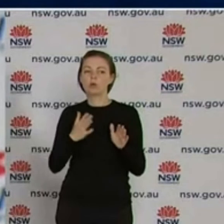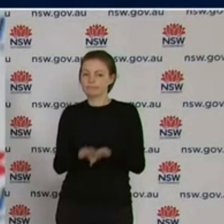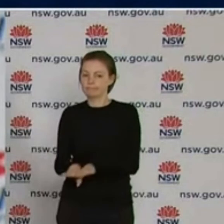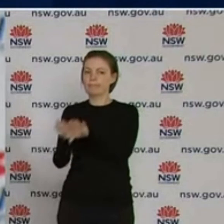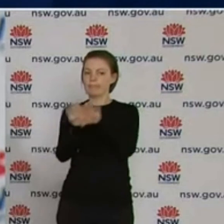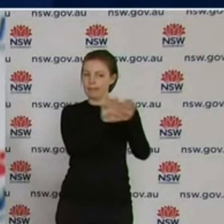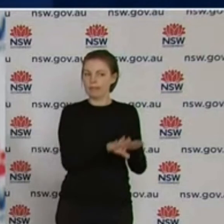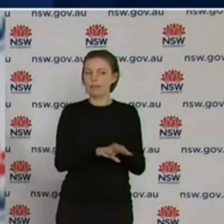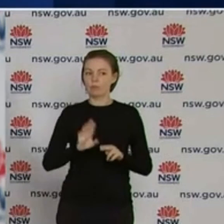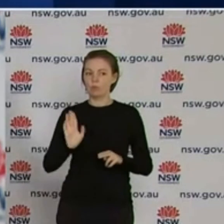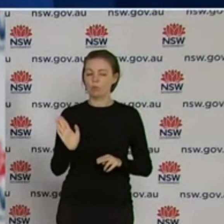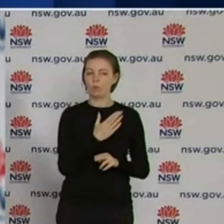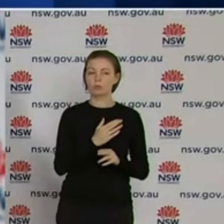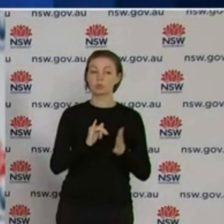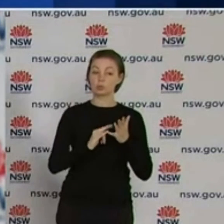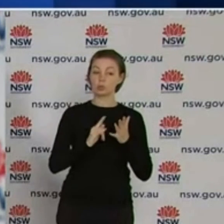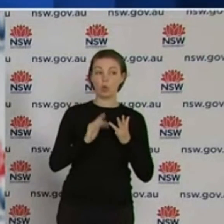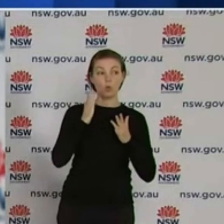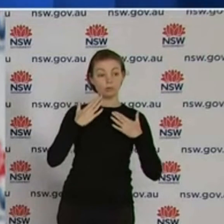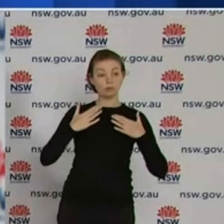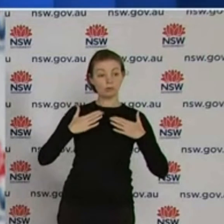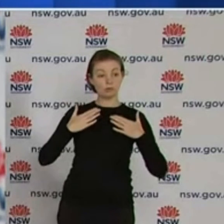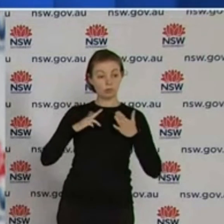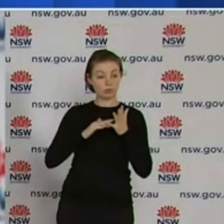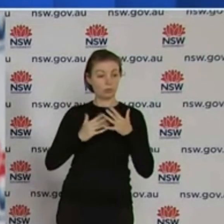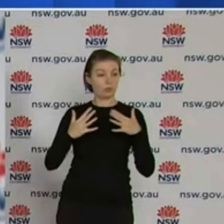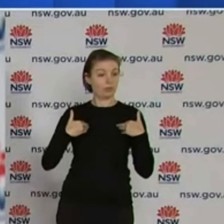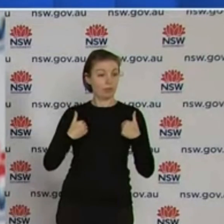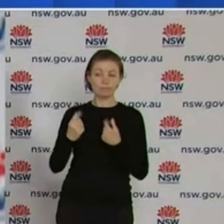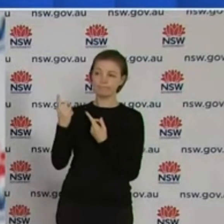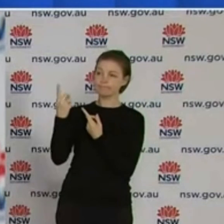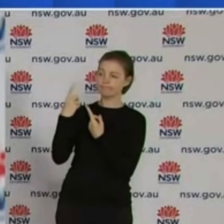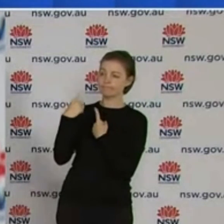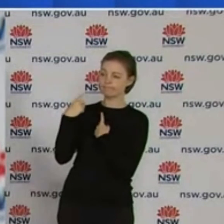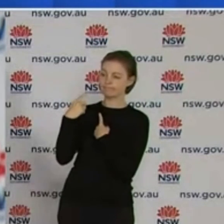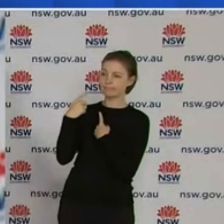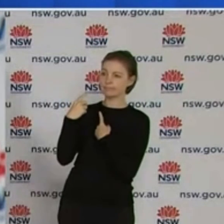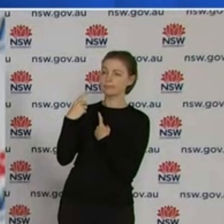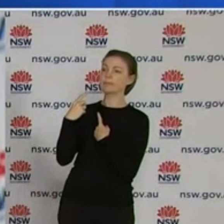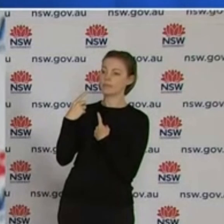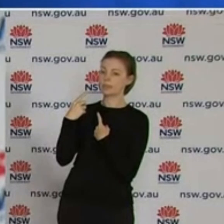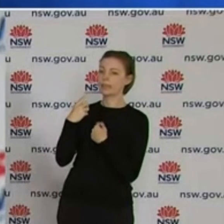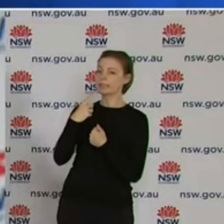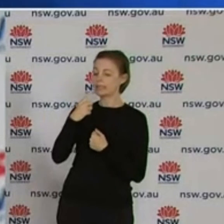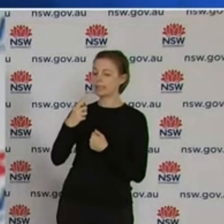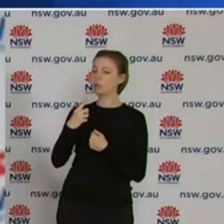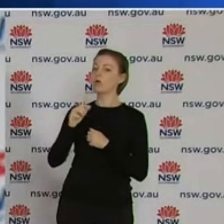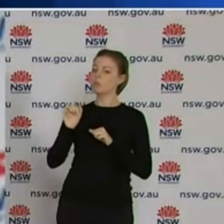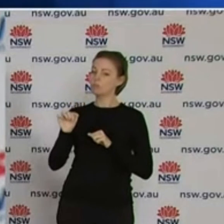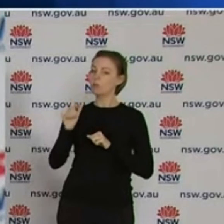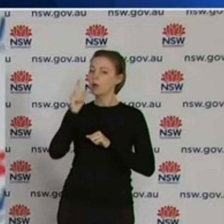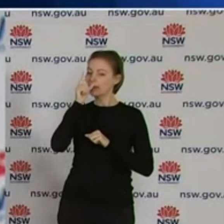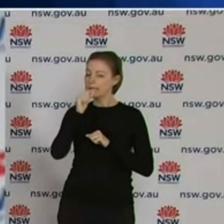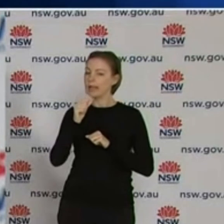when Health provided us an update to say that they were not comfortable by any stretch, but more comforted